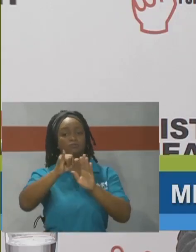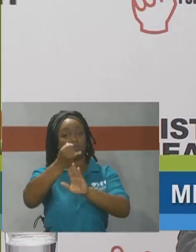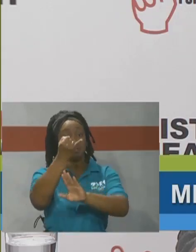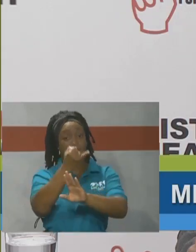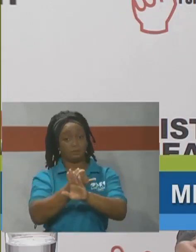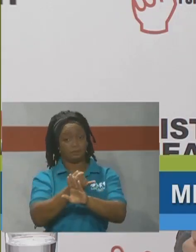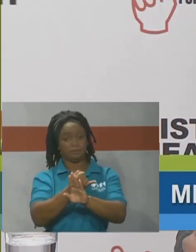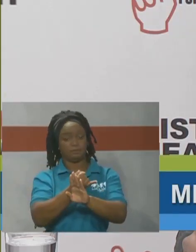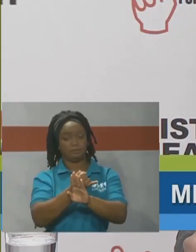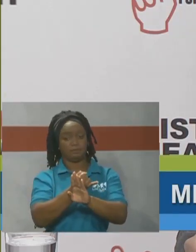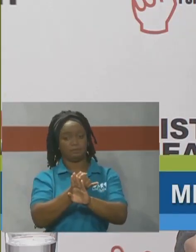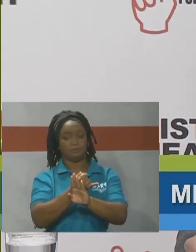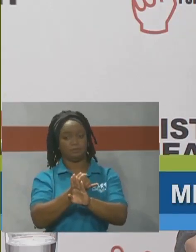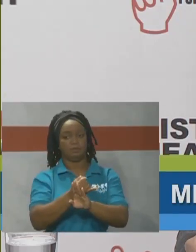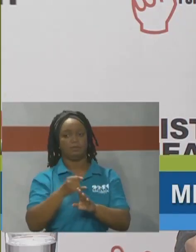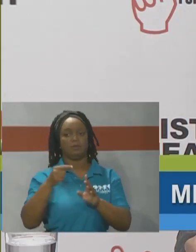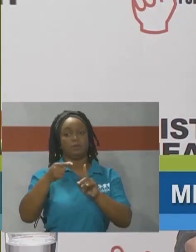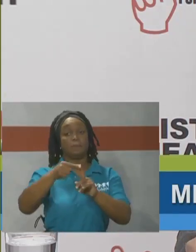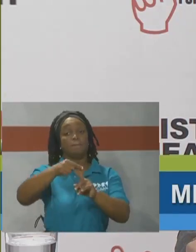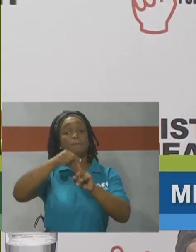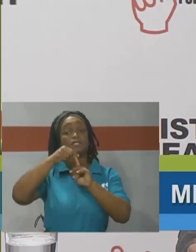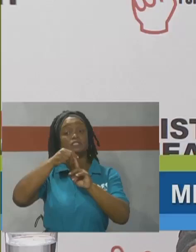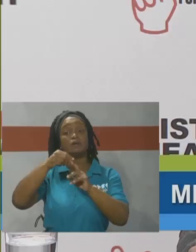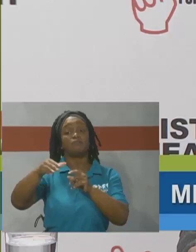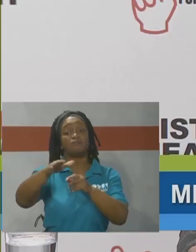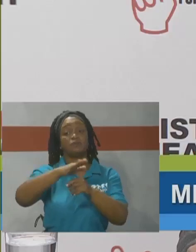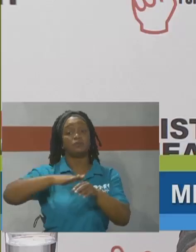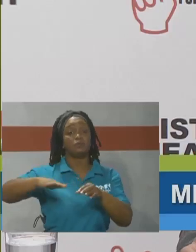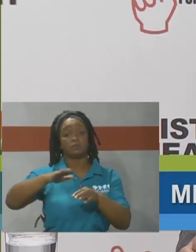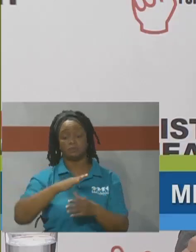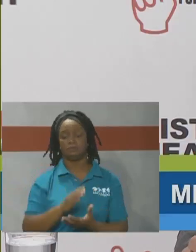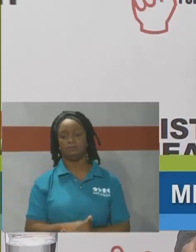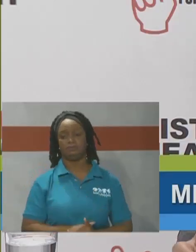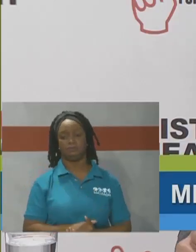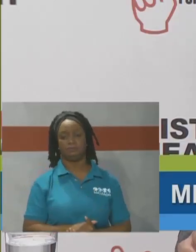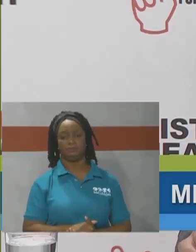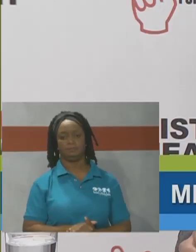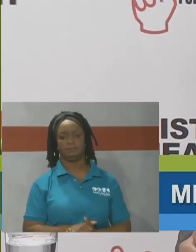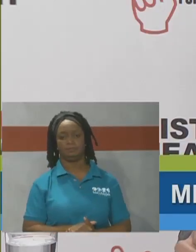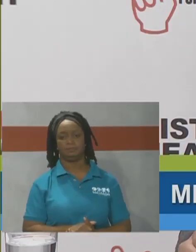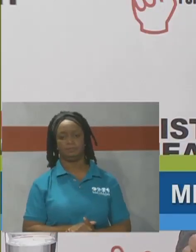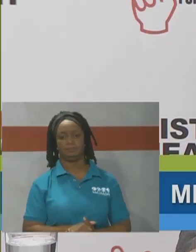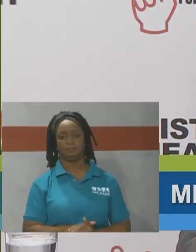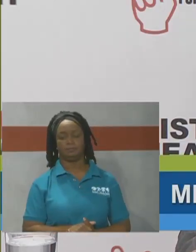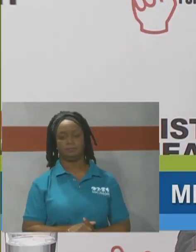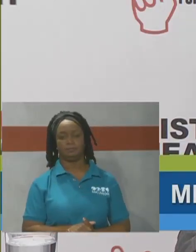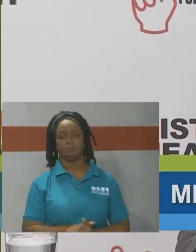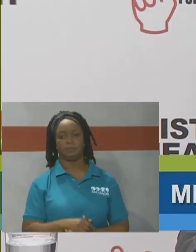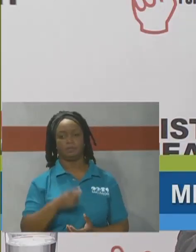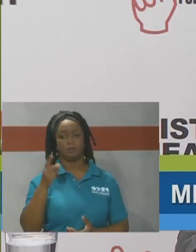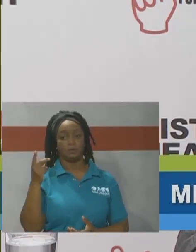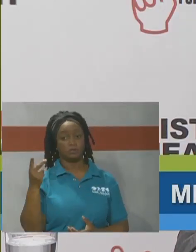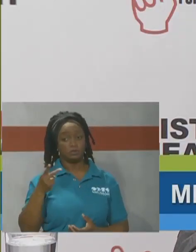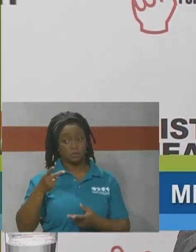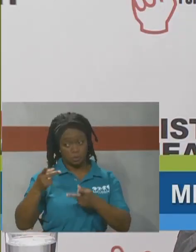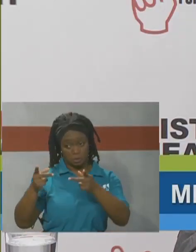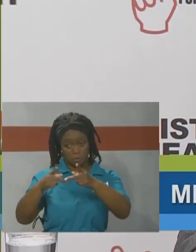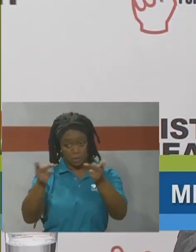specialized sites. It doesn't mean that they're not accessing vaccines at the other sites, but just those two sites,